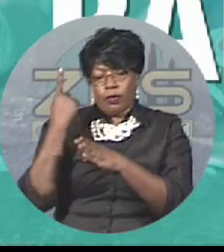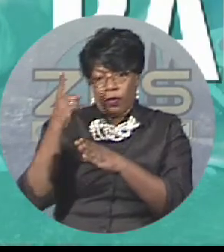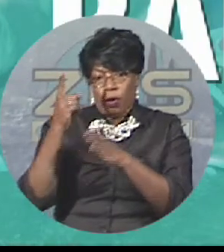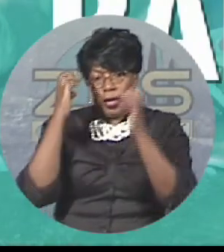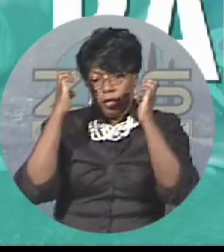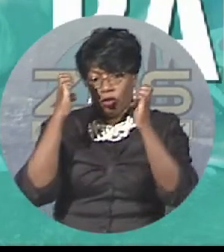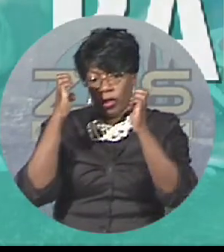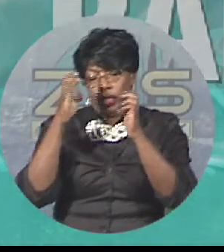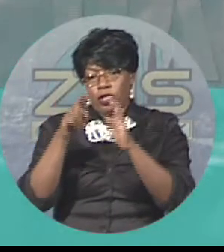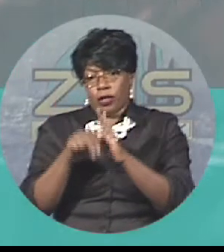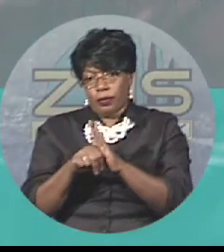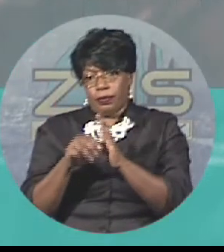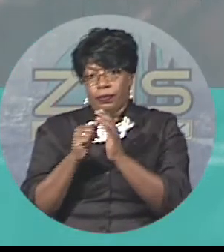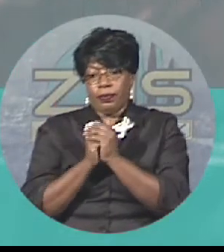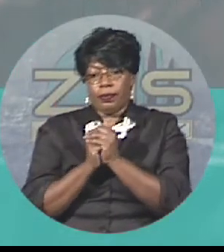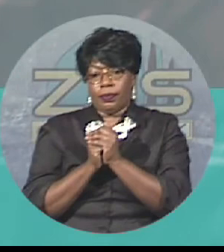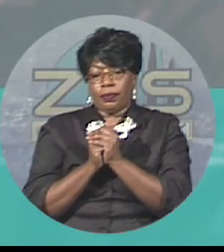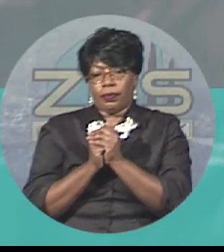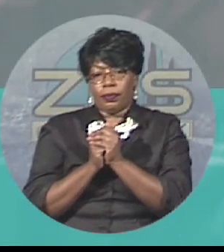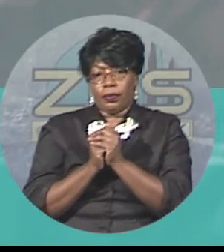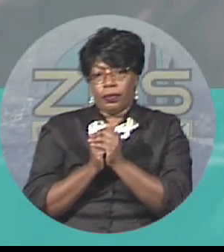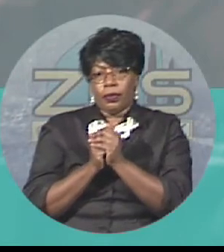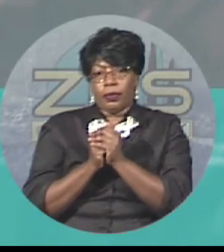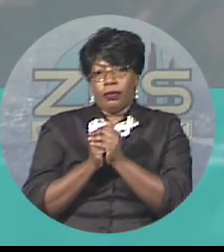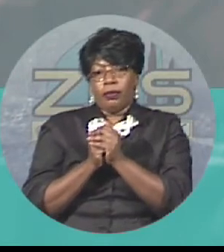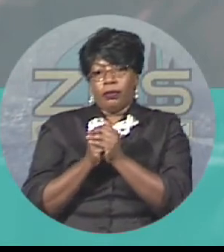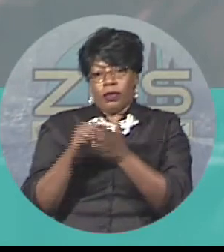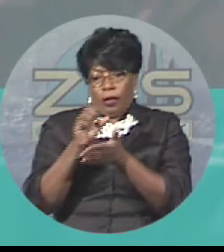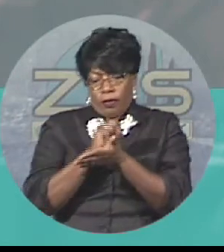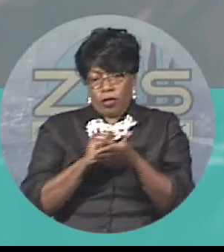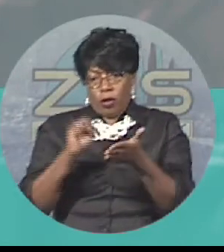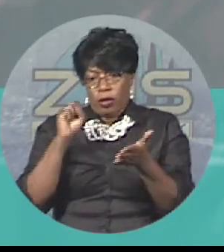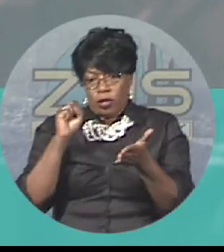education. A scholarship